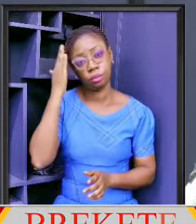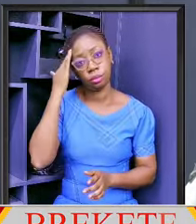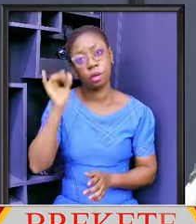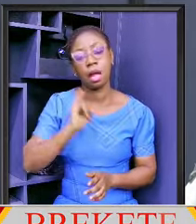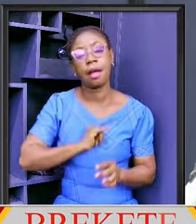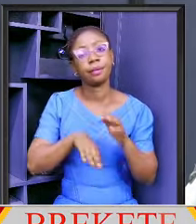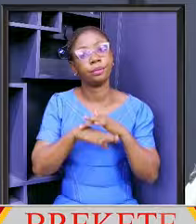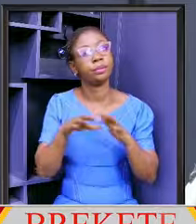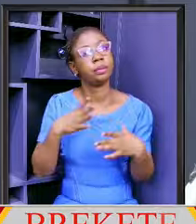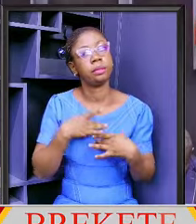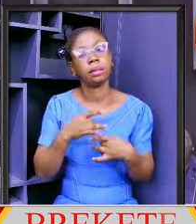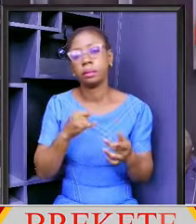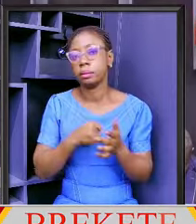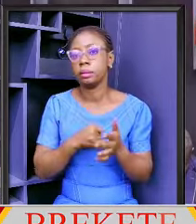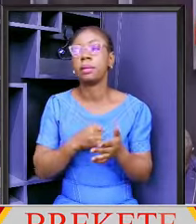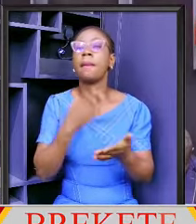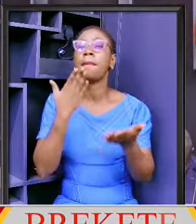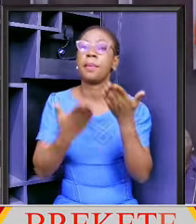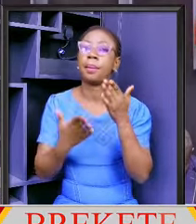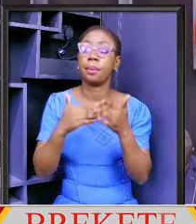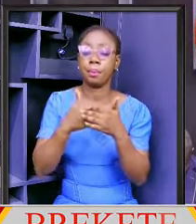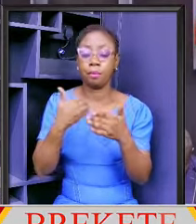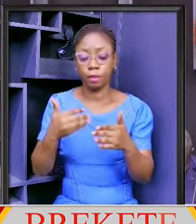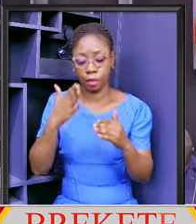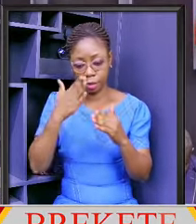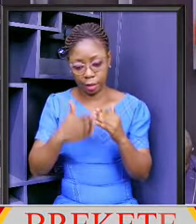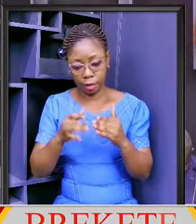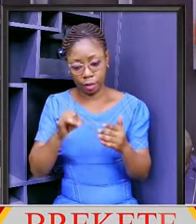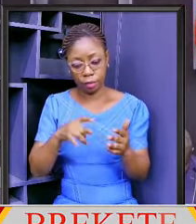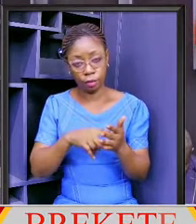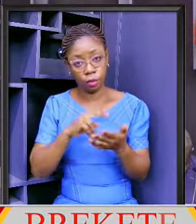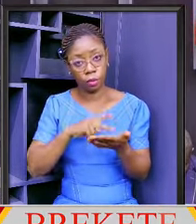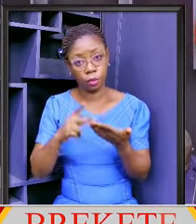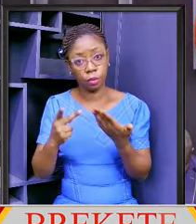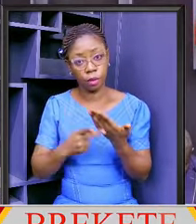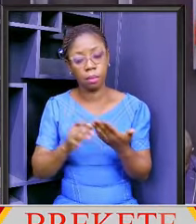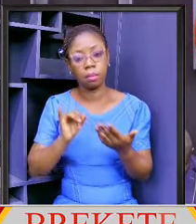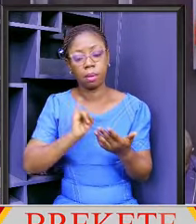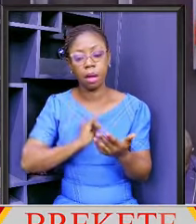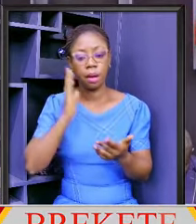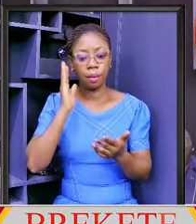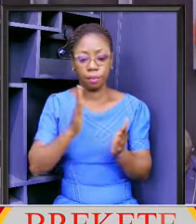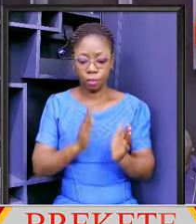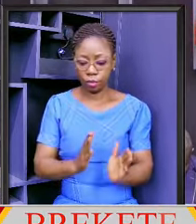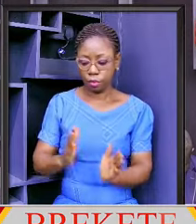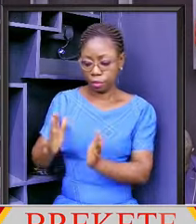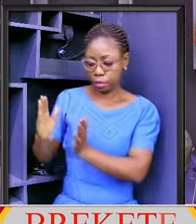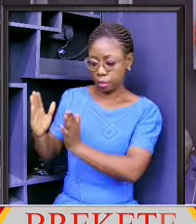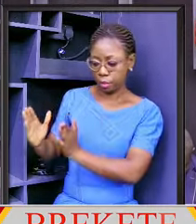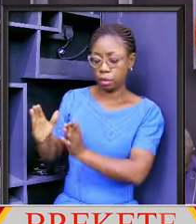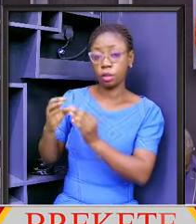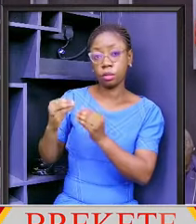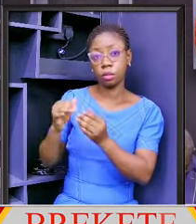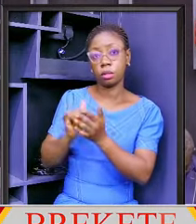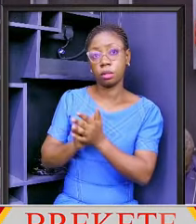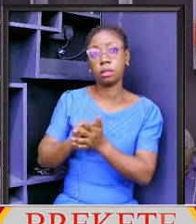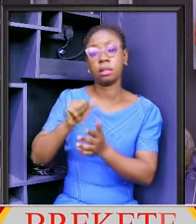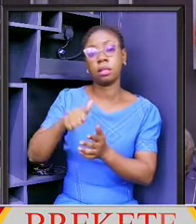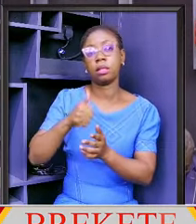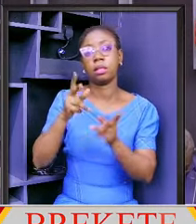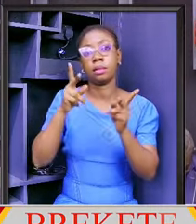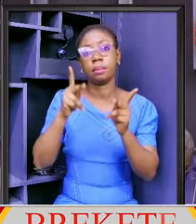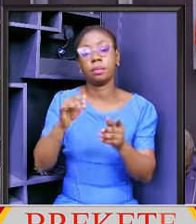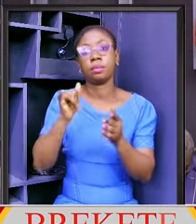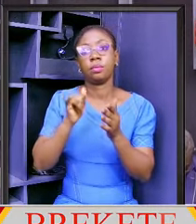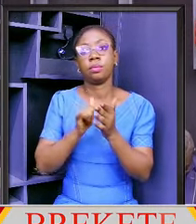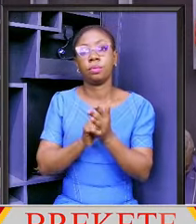them. Maybe before the end of this program, I go just step aside, make somebody carry on with the program. They